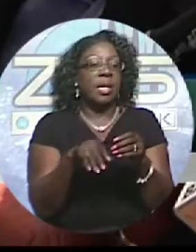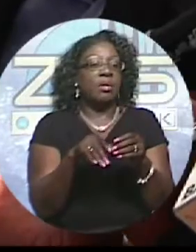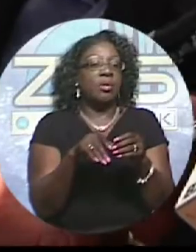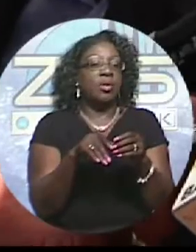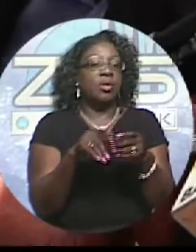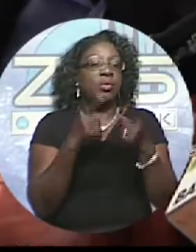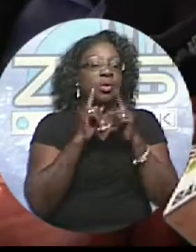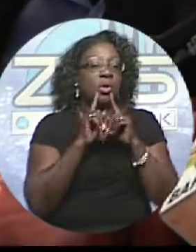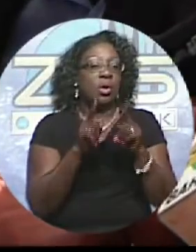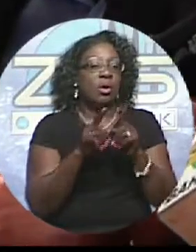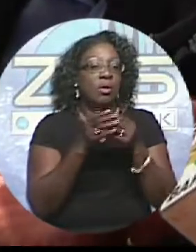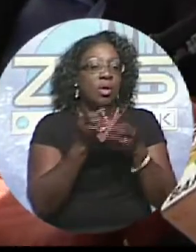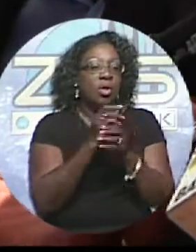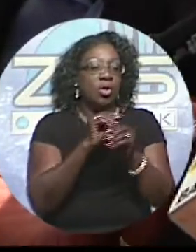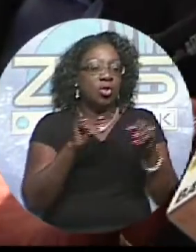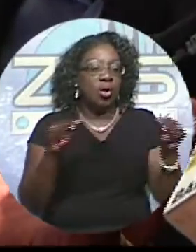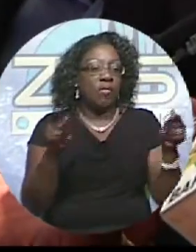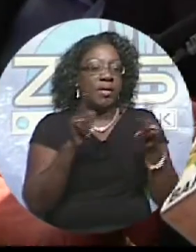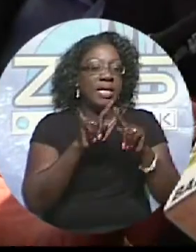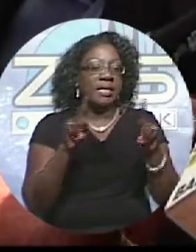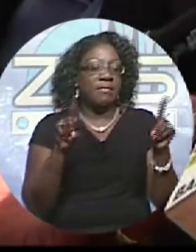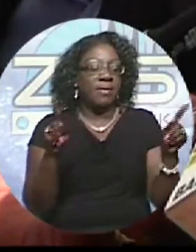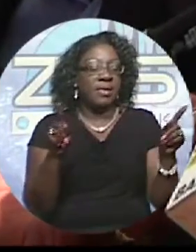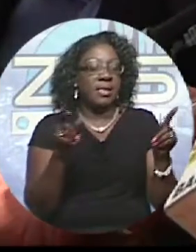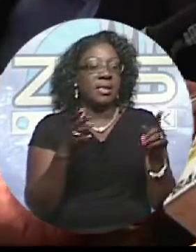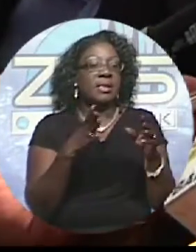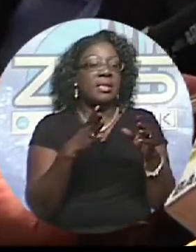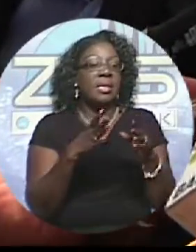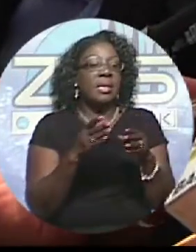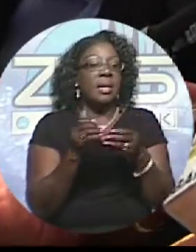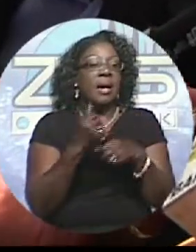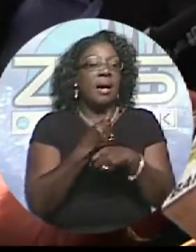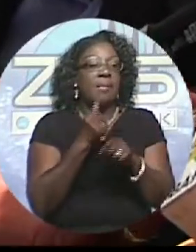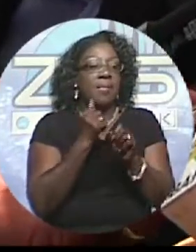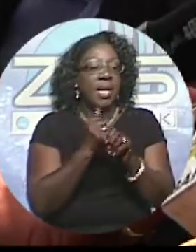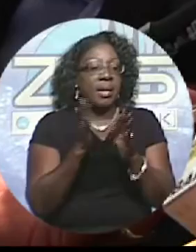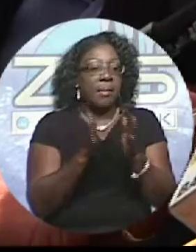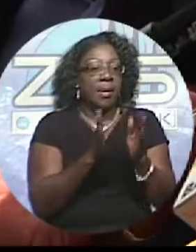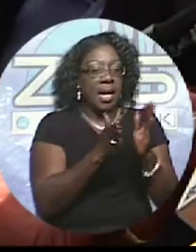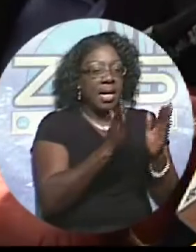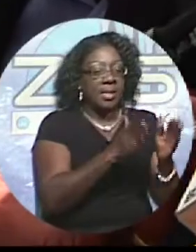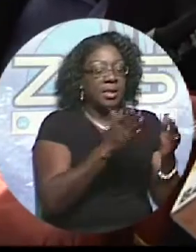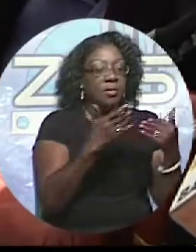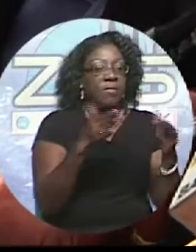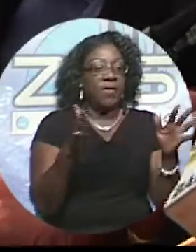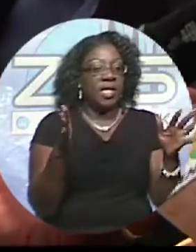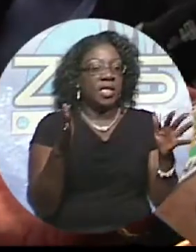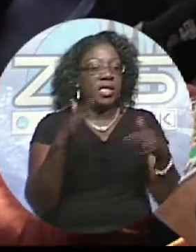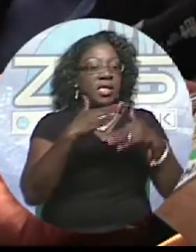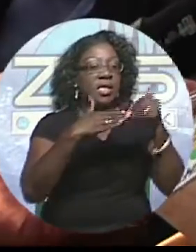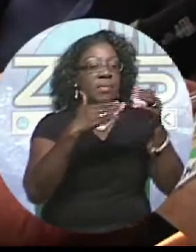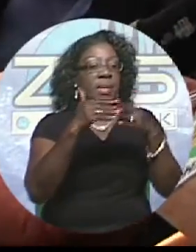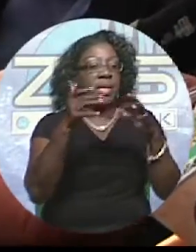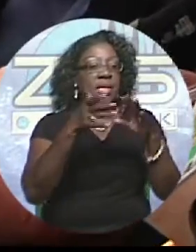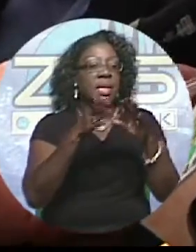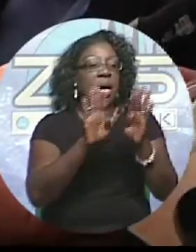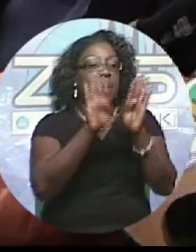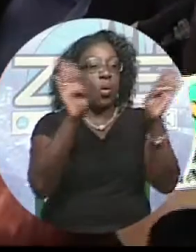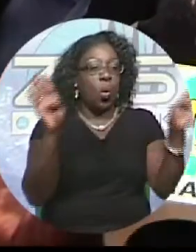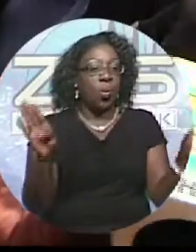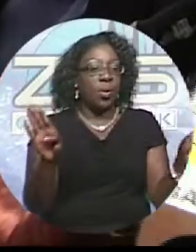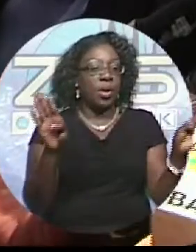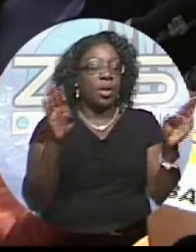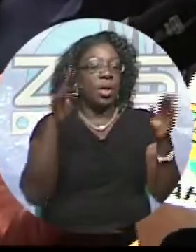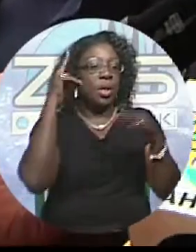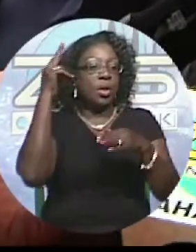resolving the issues so that we can report in 7 days to His Lordship that we are making good progress or that we have